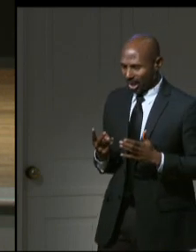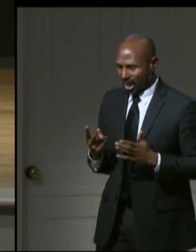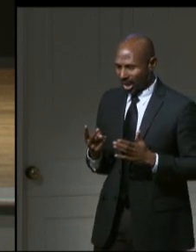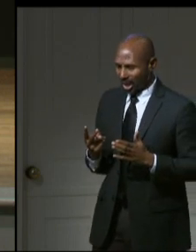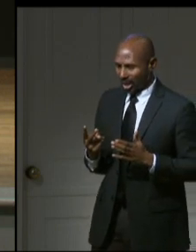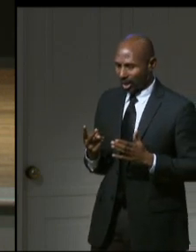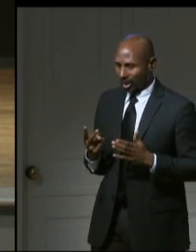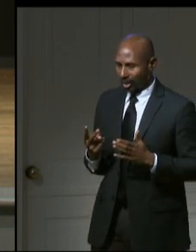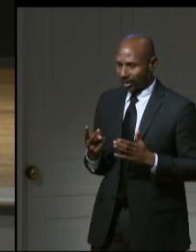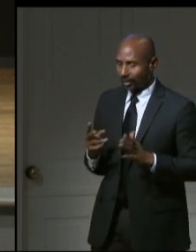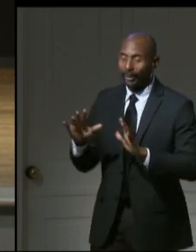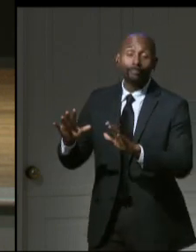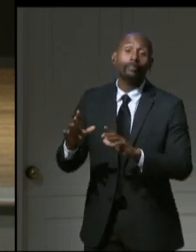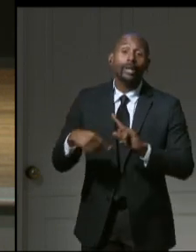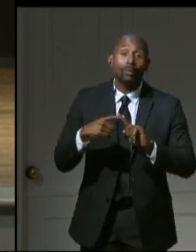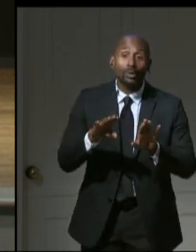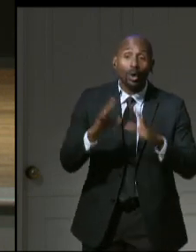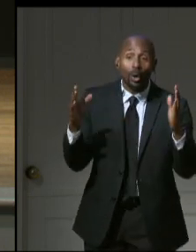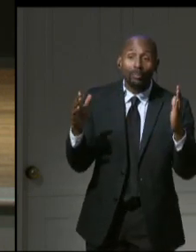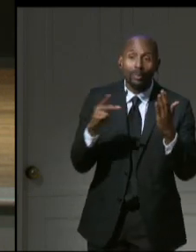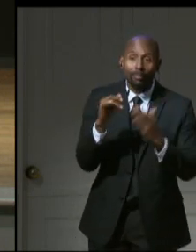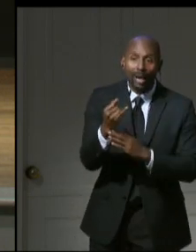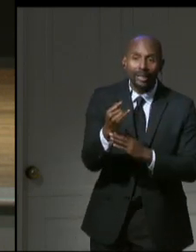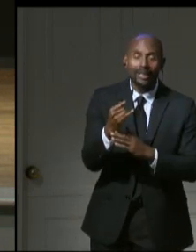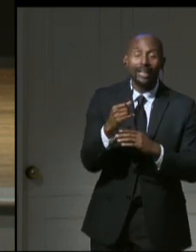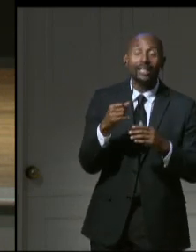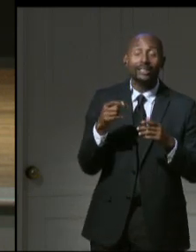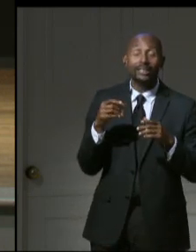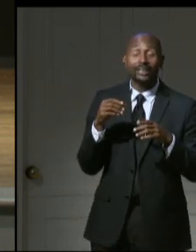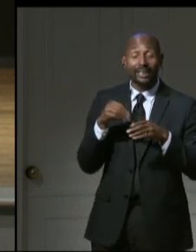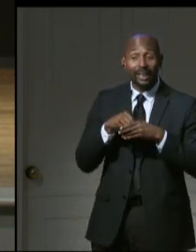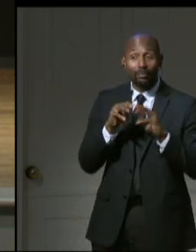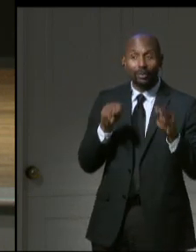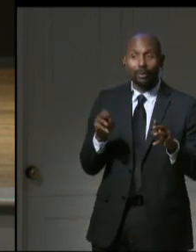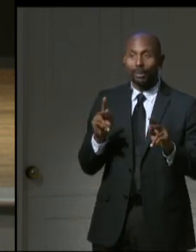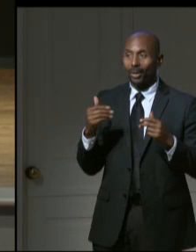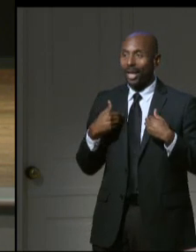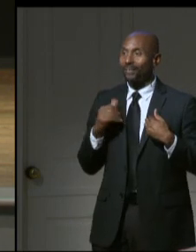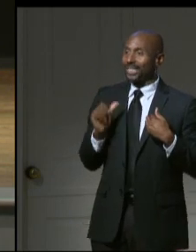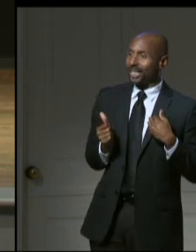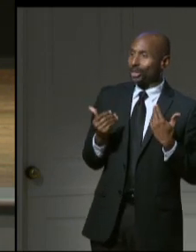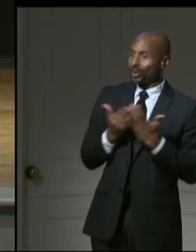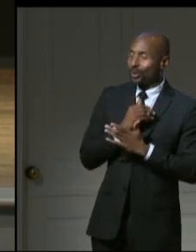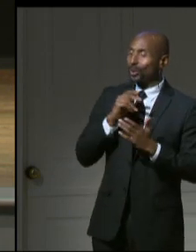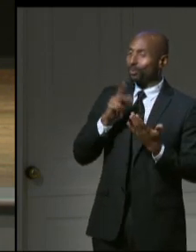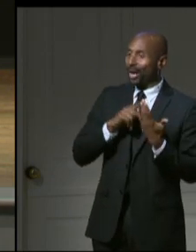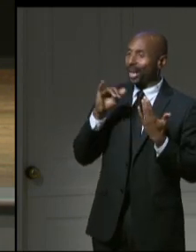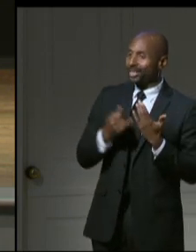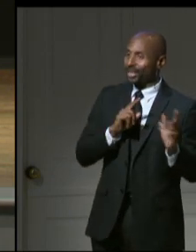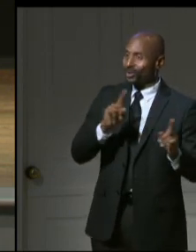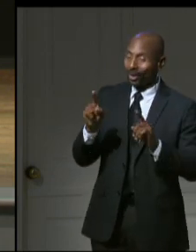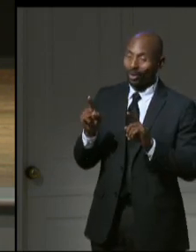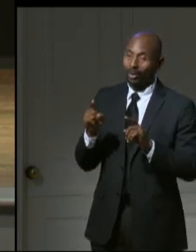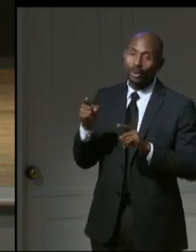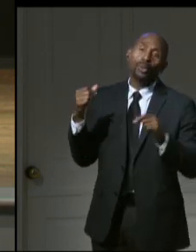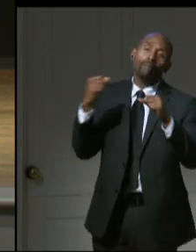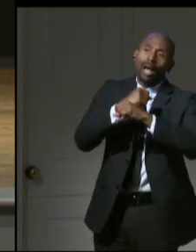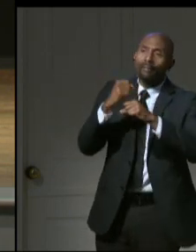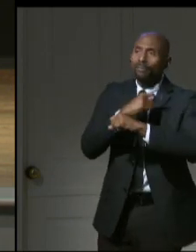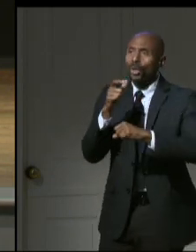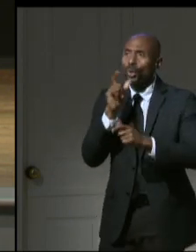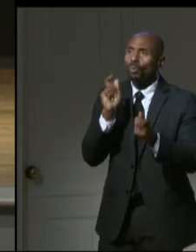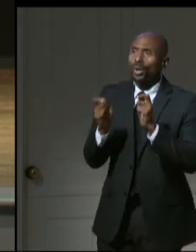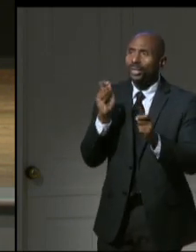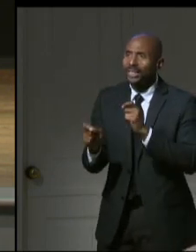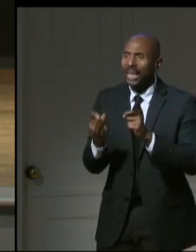open a project in a museum, people have 10 new projects to go to. So this idea of, you know, you can fight about who's going to be in charge of changing the content on the Zoom